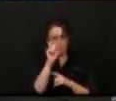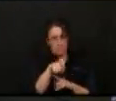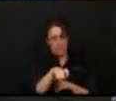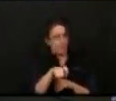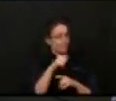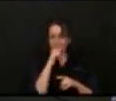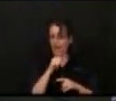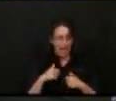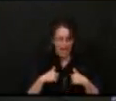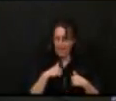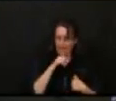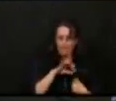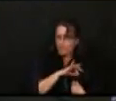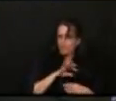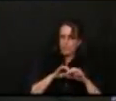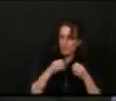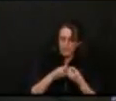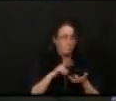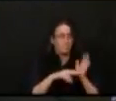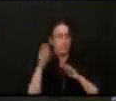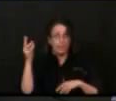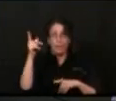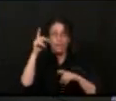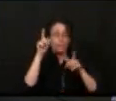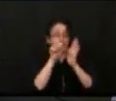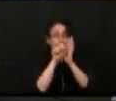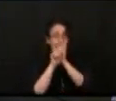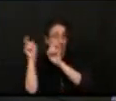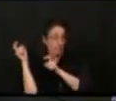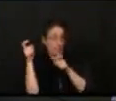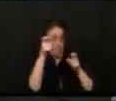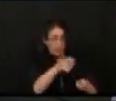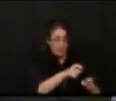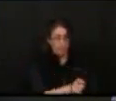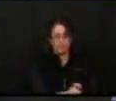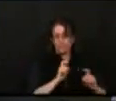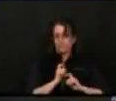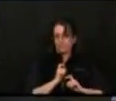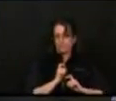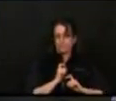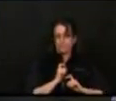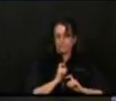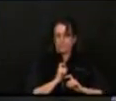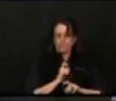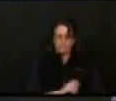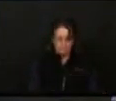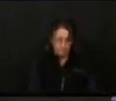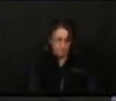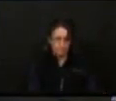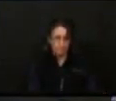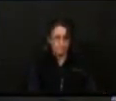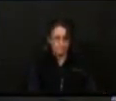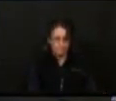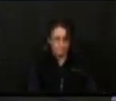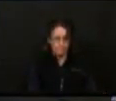through the municipality to an eligible entity, like a nonprofit